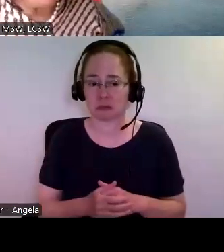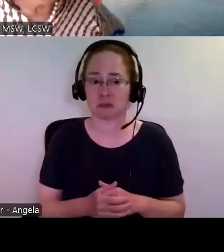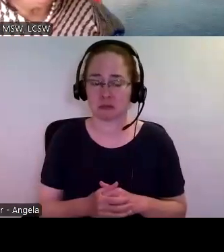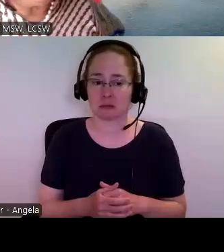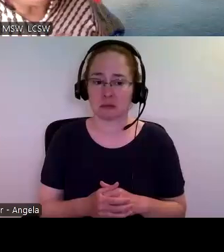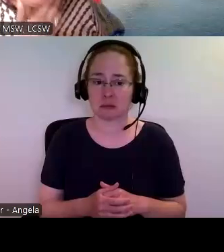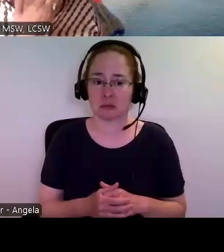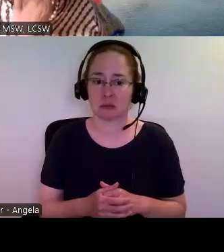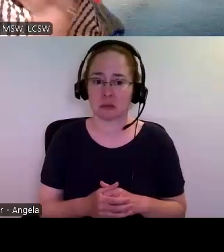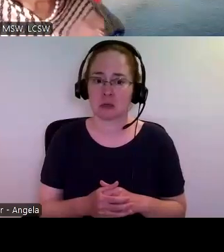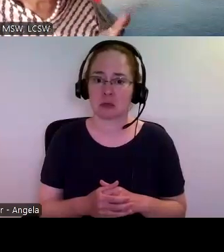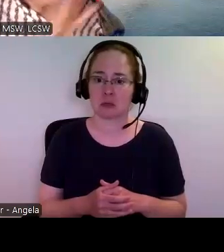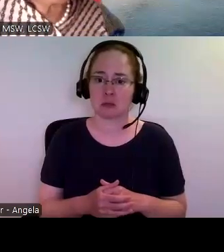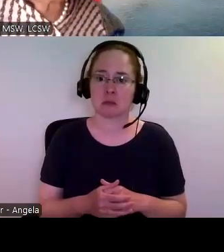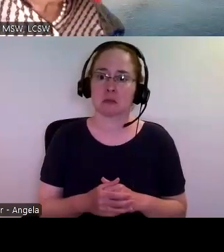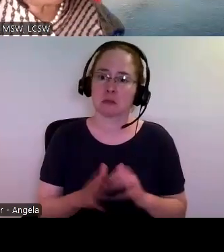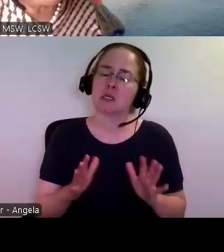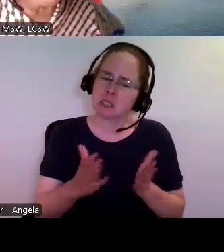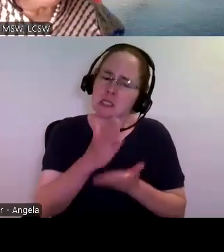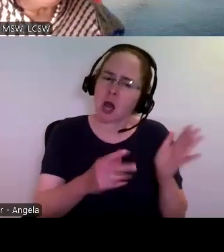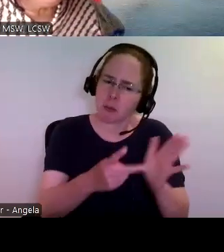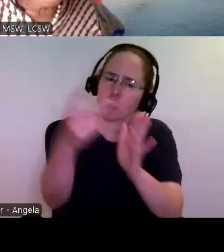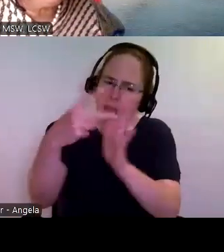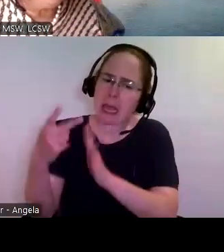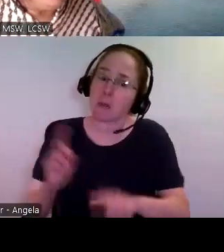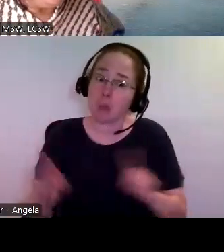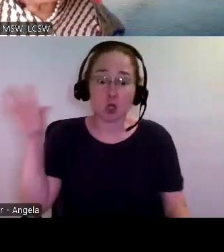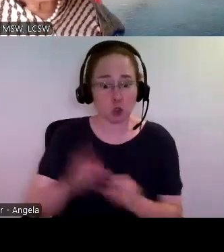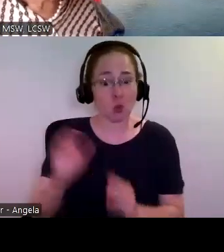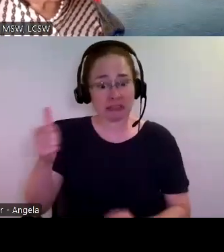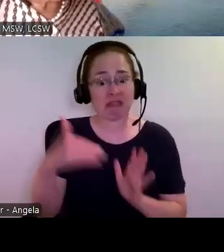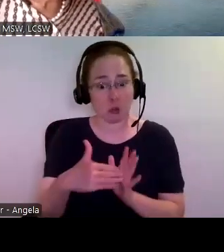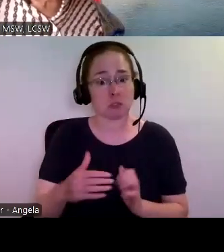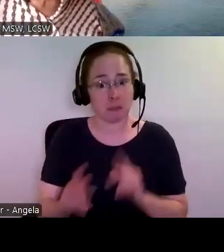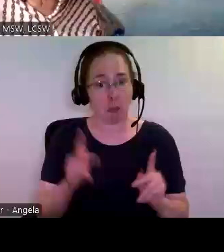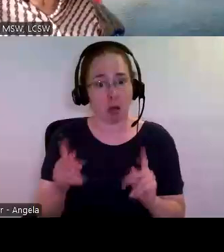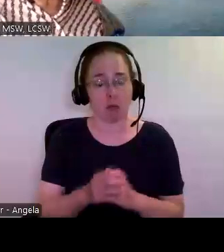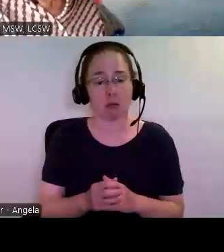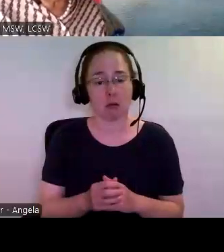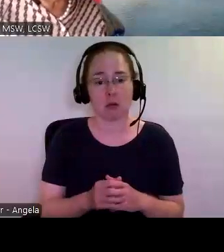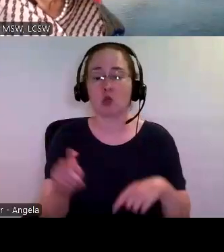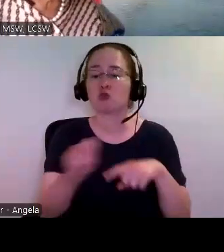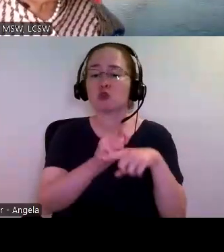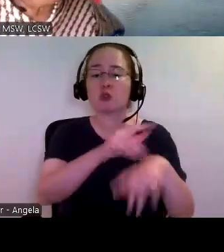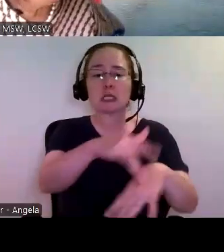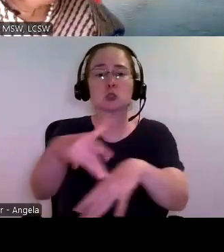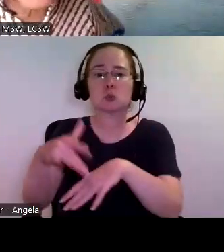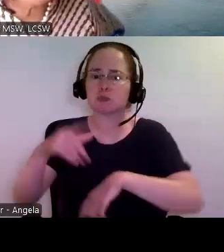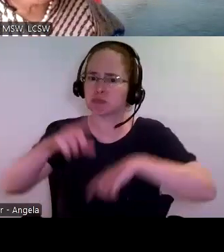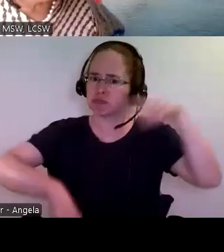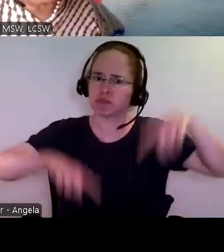not unduplicated, but total 10,000. And these trainings reached, as you can see, a